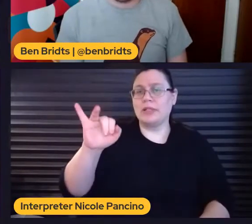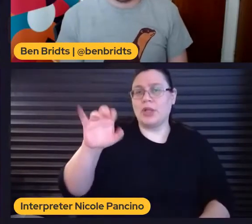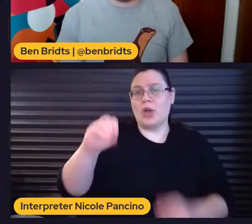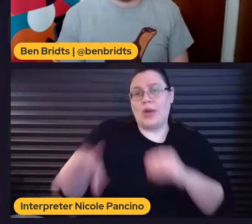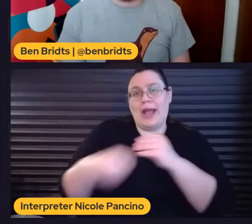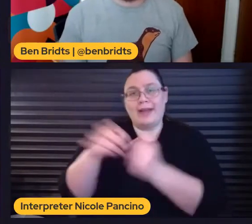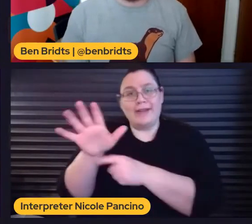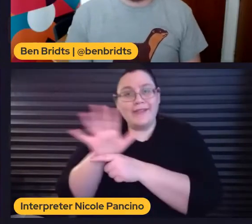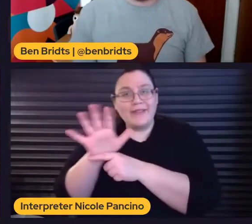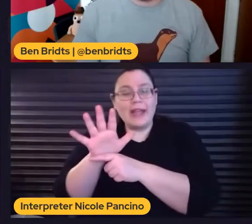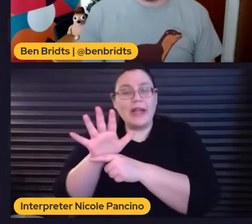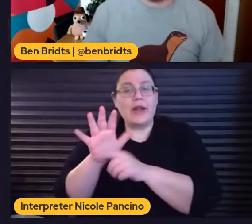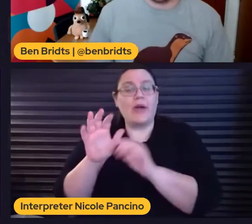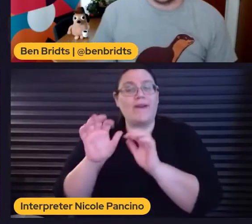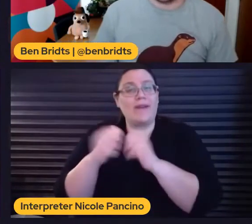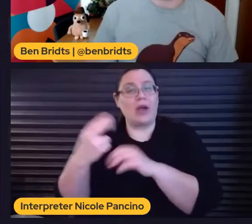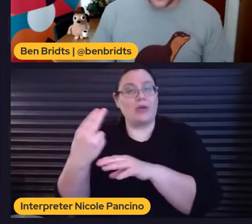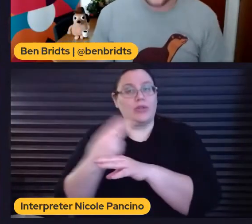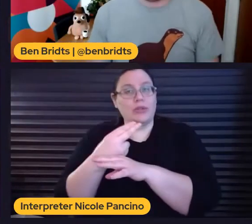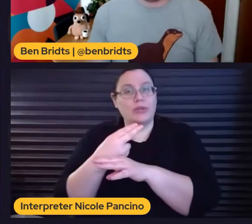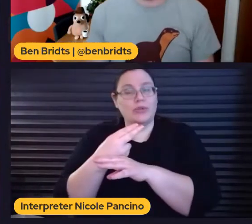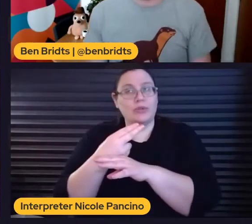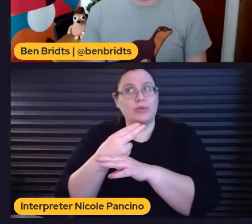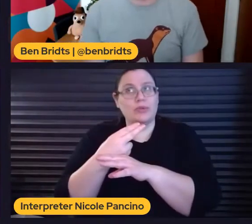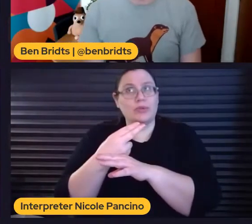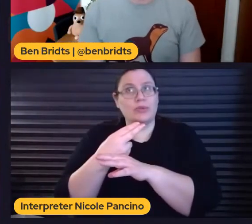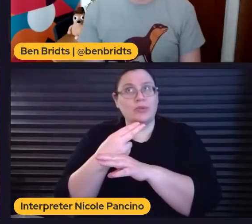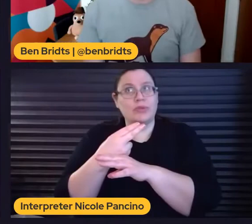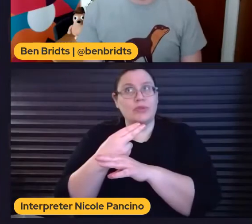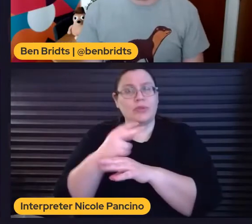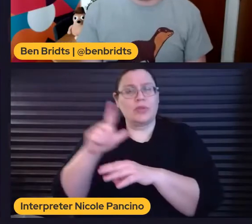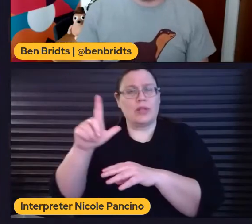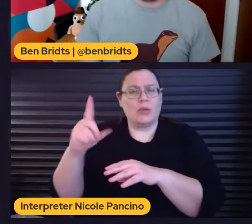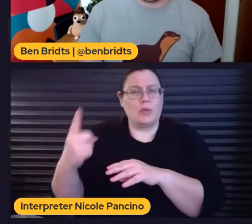how to use L1s for custom resources.